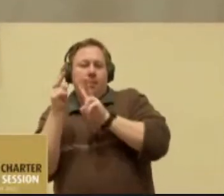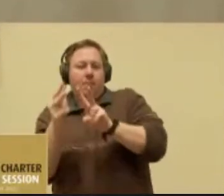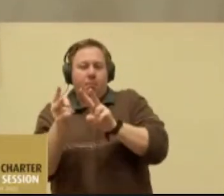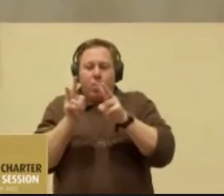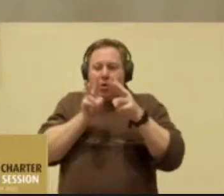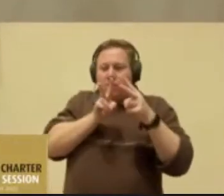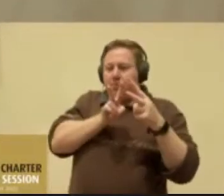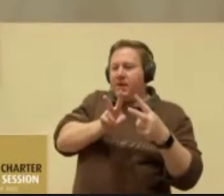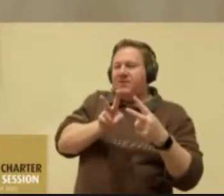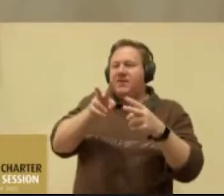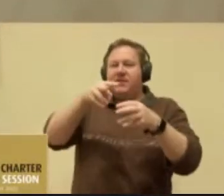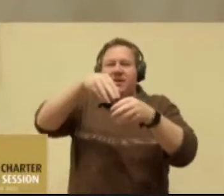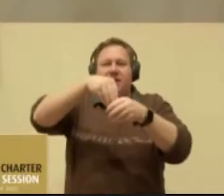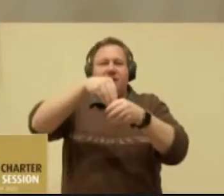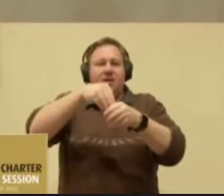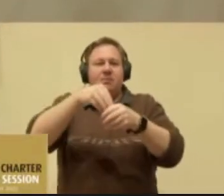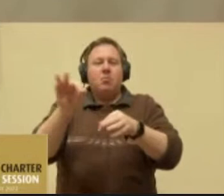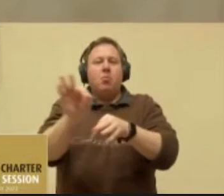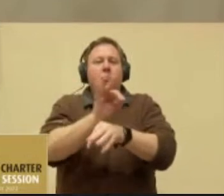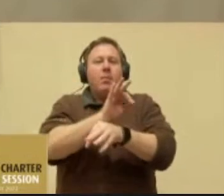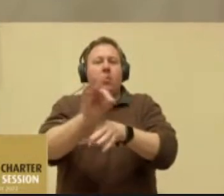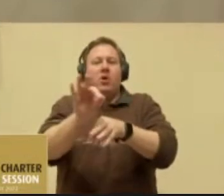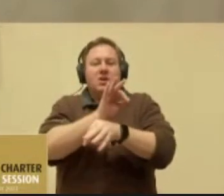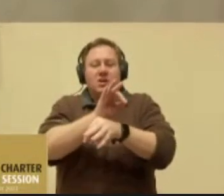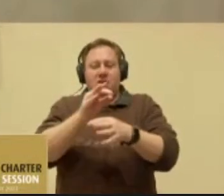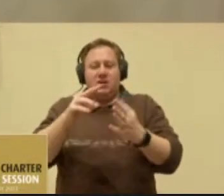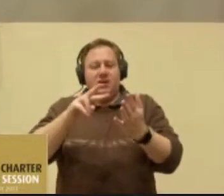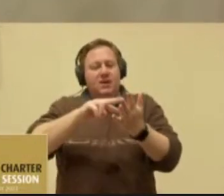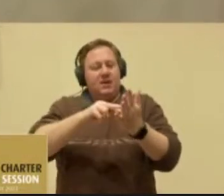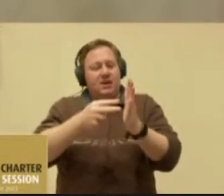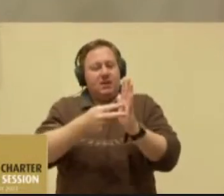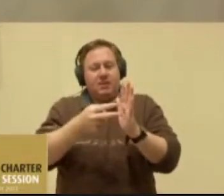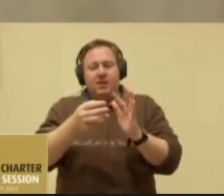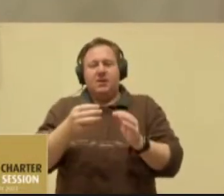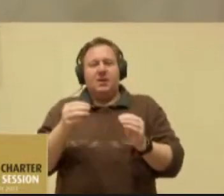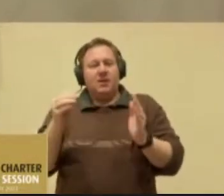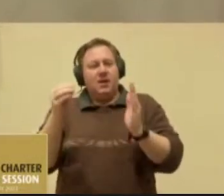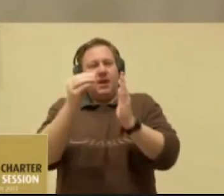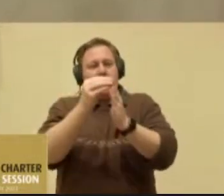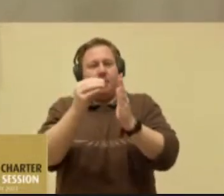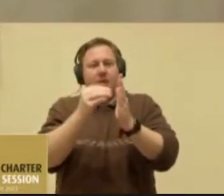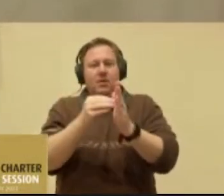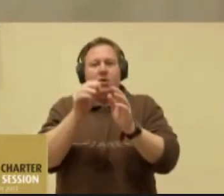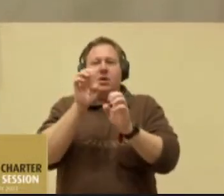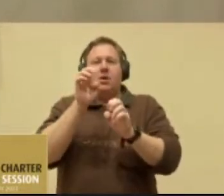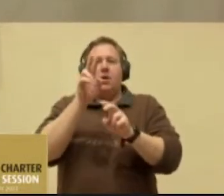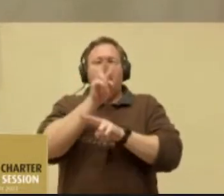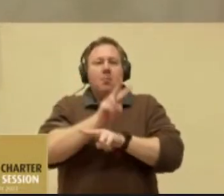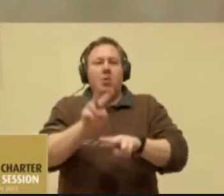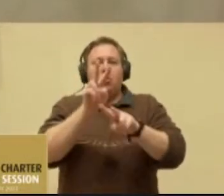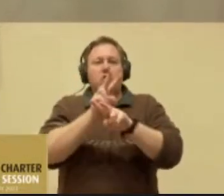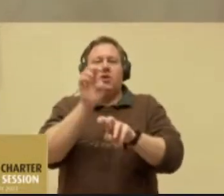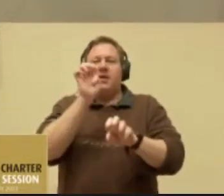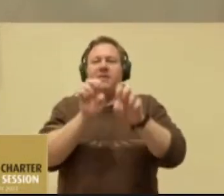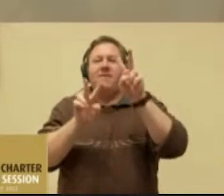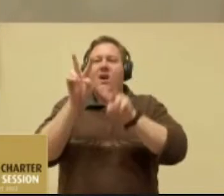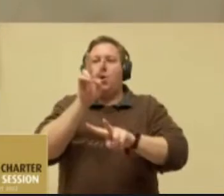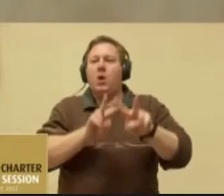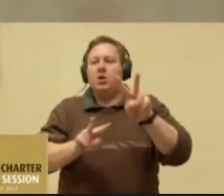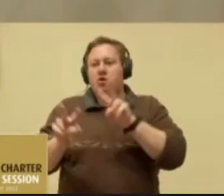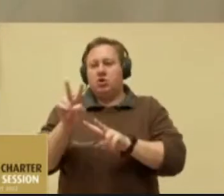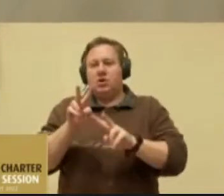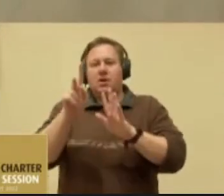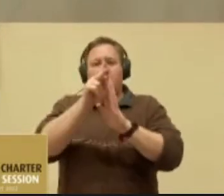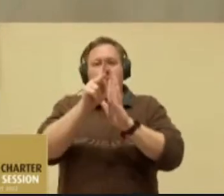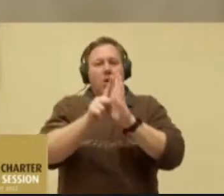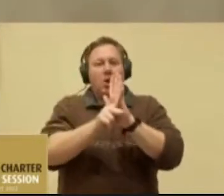the preparation design implementation monitoring and evaluation of policies